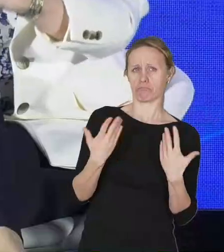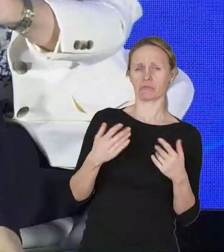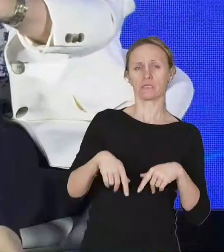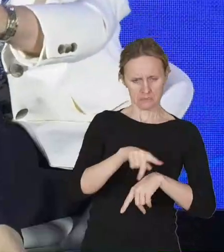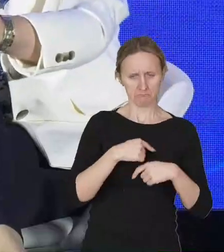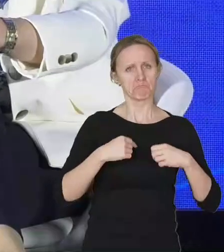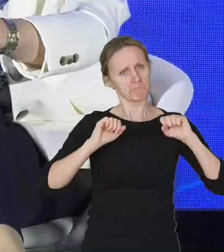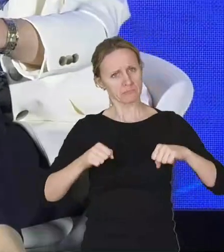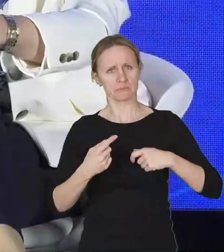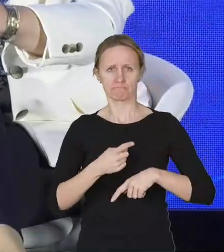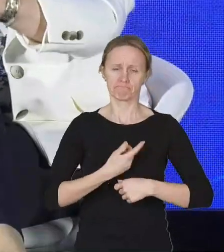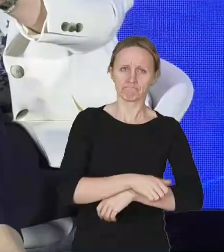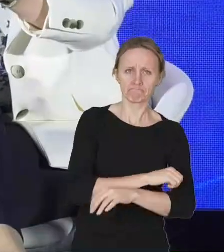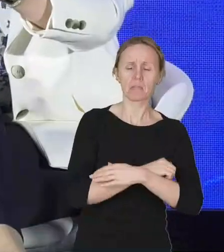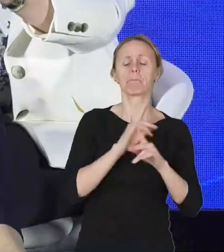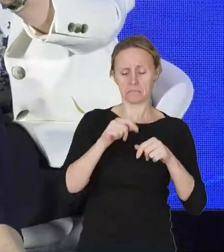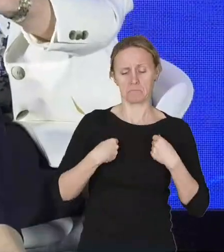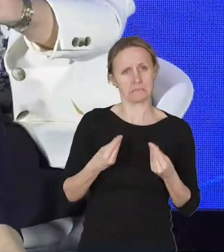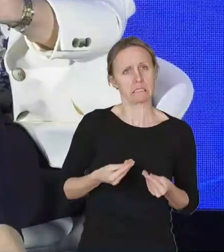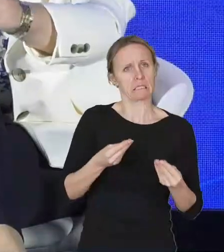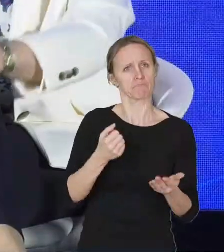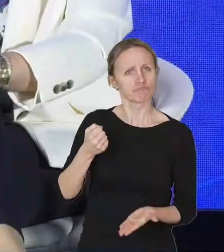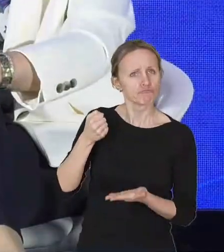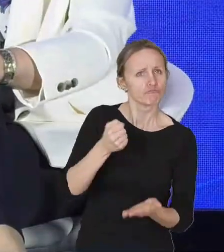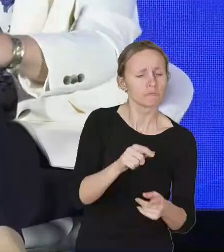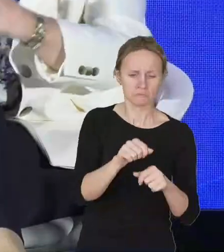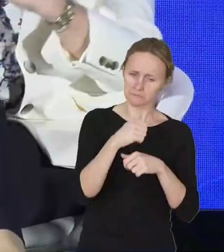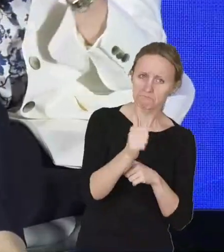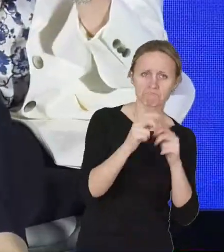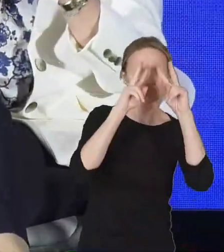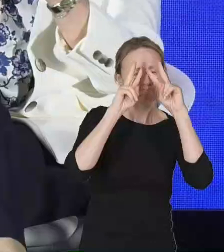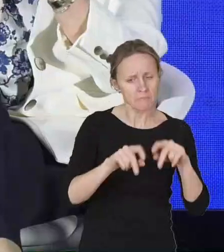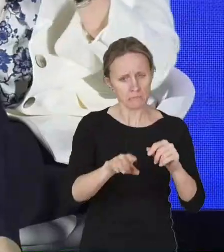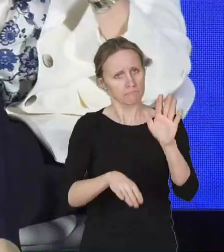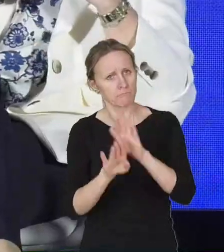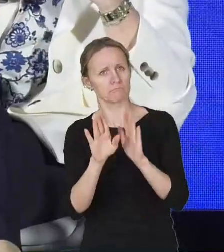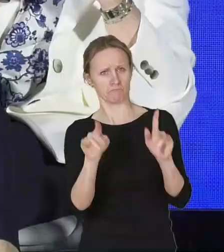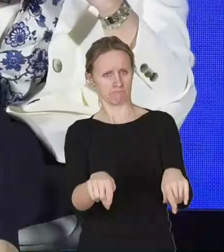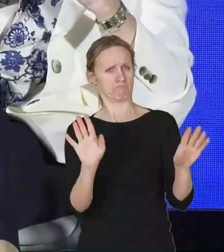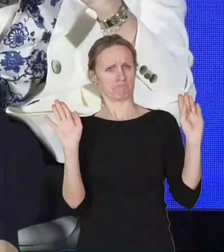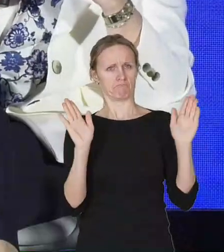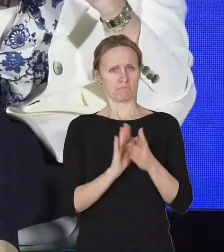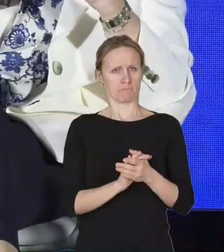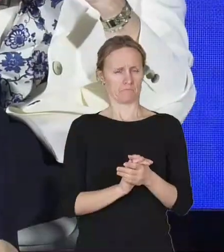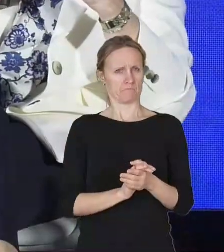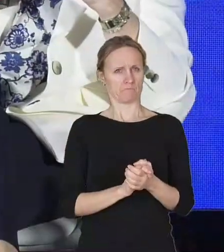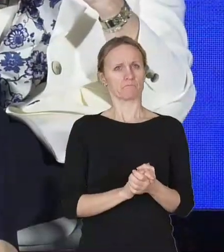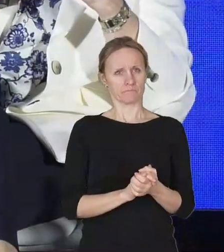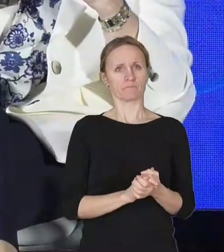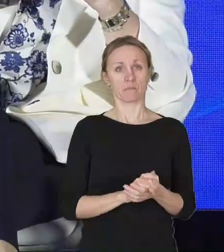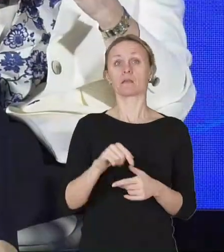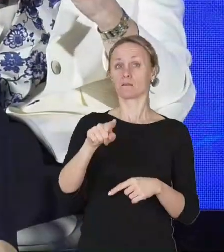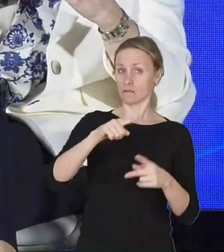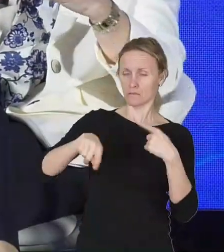the expectation that you would get economic growth and competitiveness. And that is particularly true in the case of